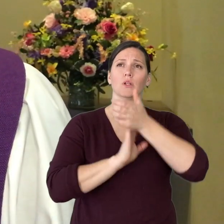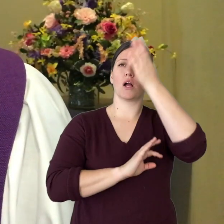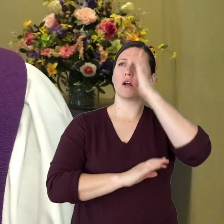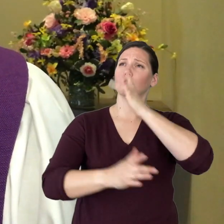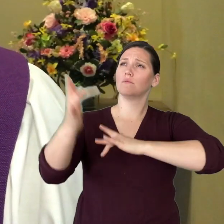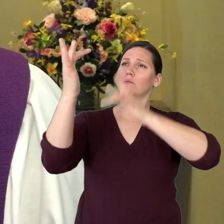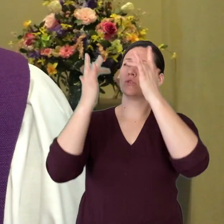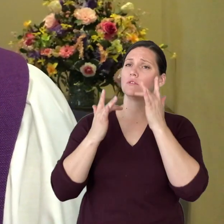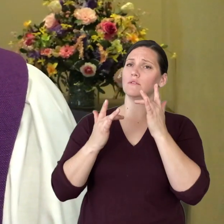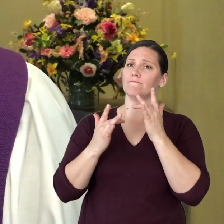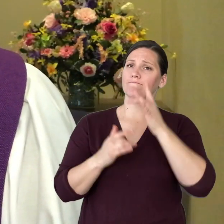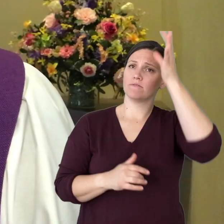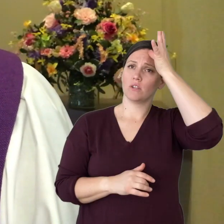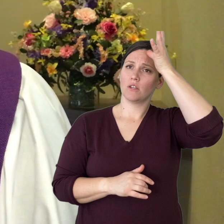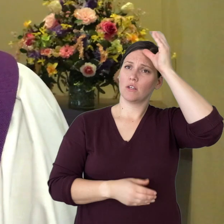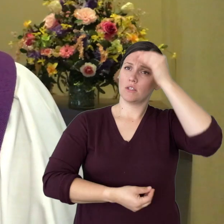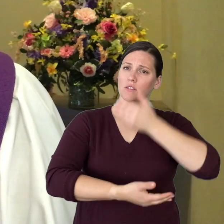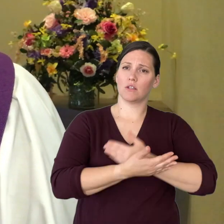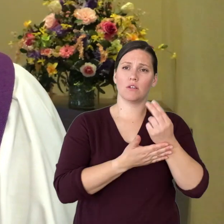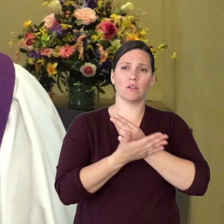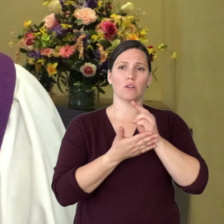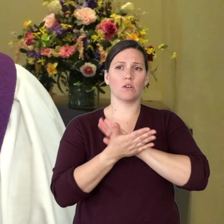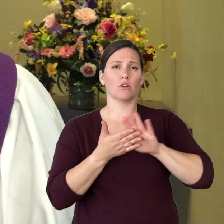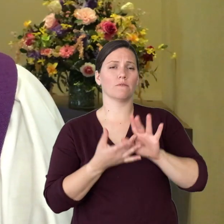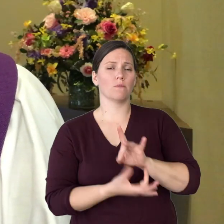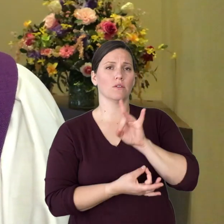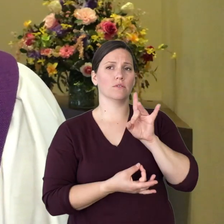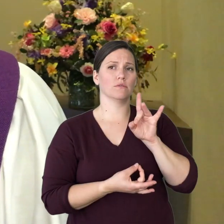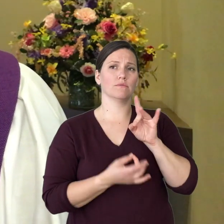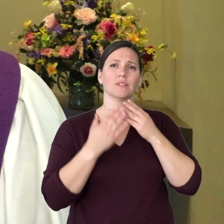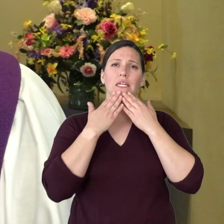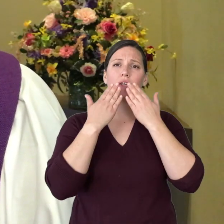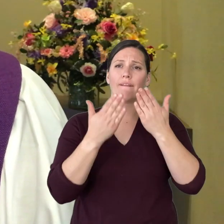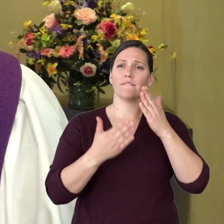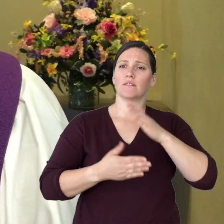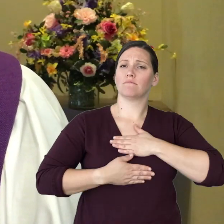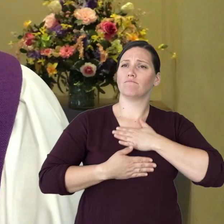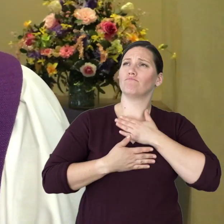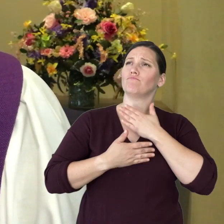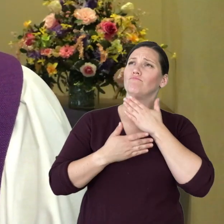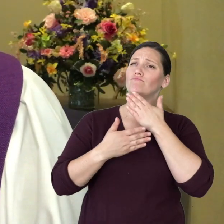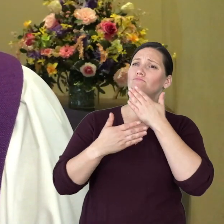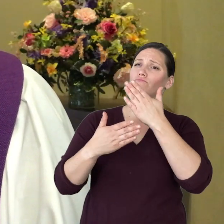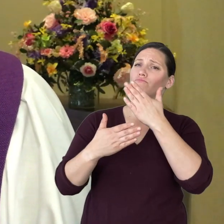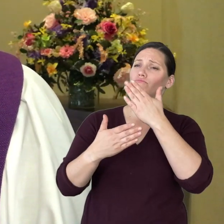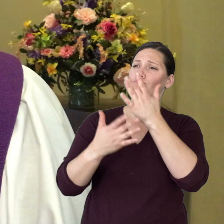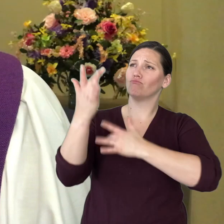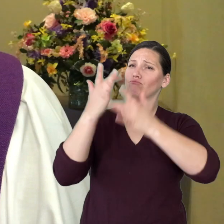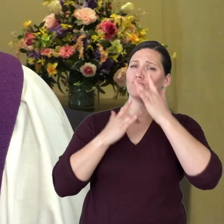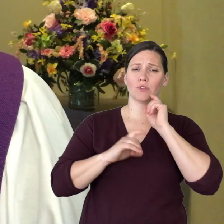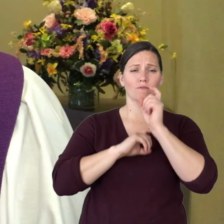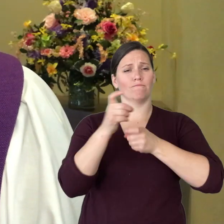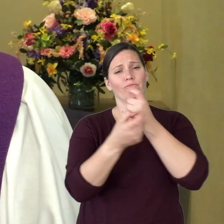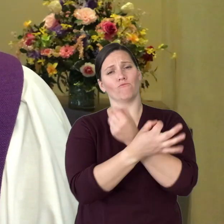God of mercy, Father, Son, and Holy Spirit, we thank you for your abundant mercy that you so